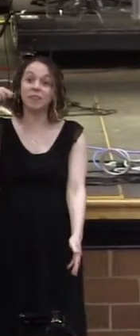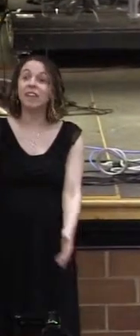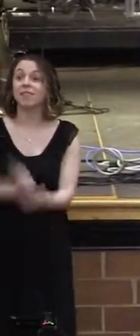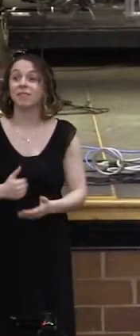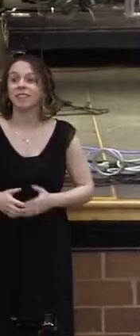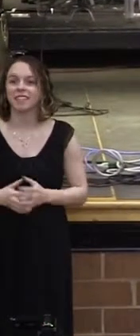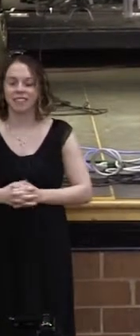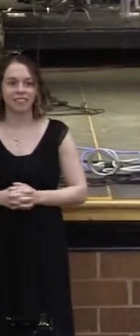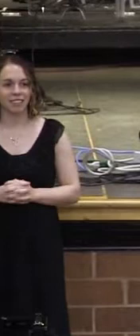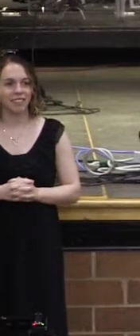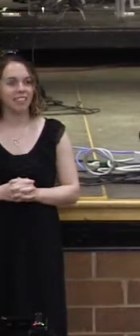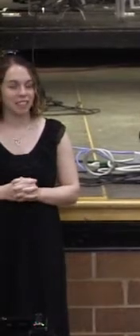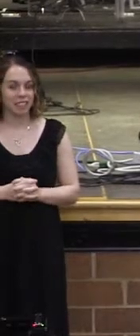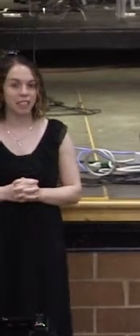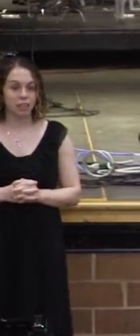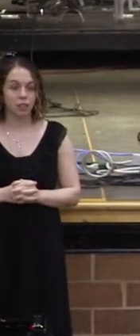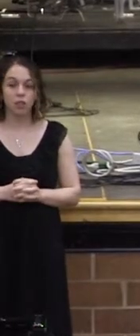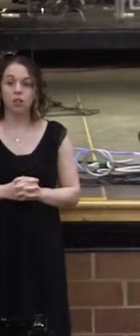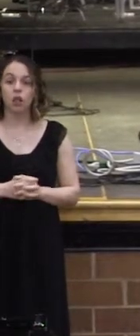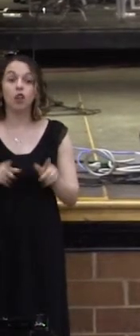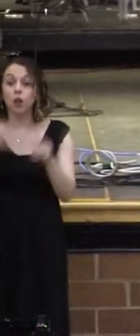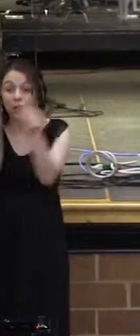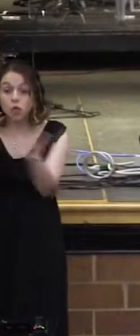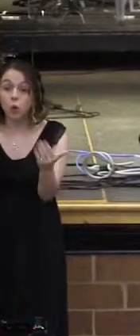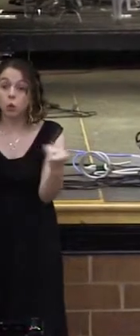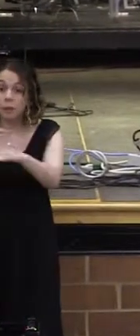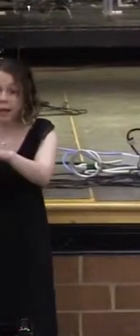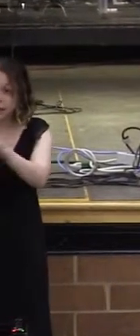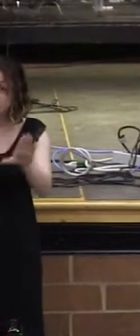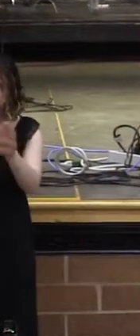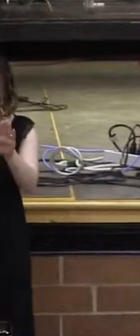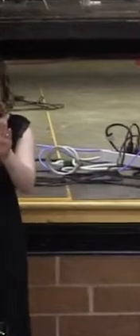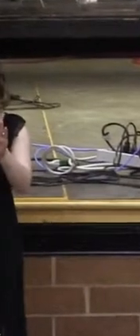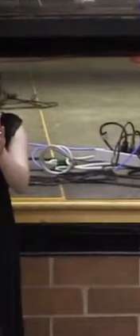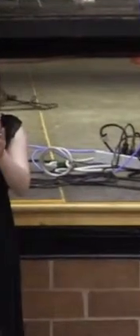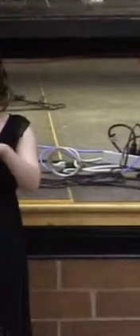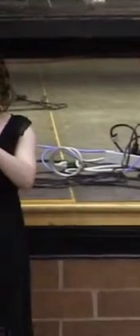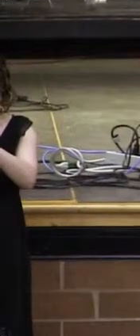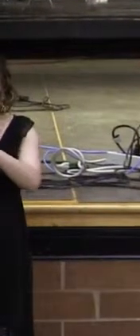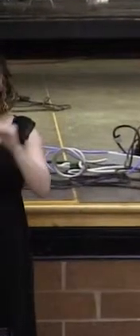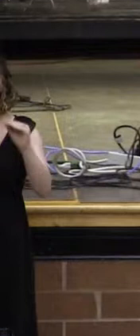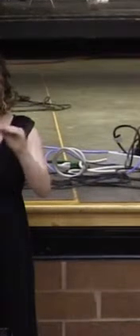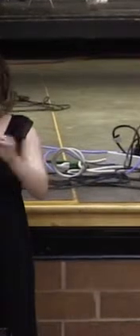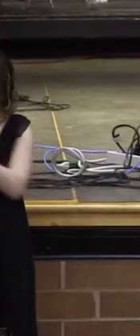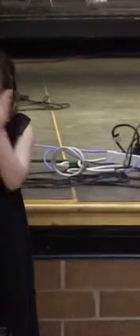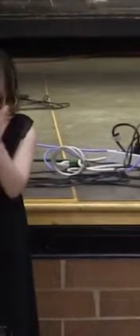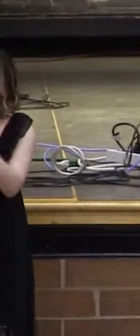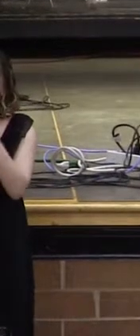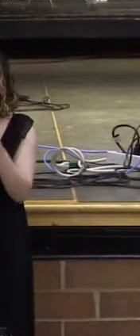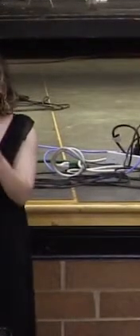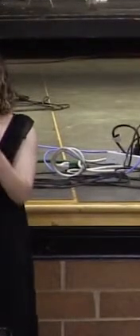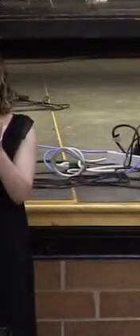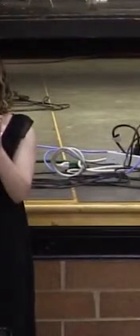name amen I want to also invite you tonight we're going to be we are at night we're teaching for a whole hour on the Book